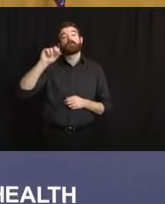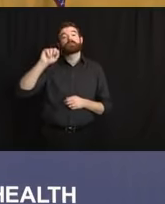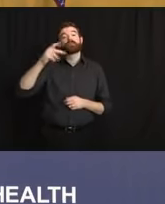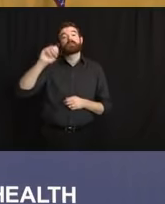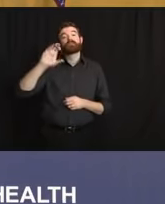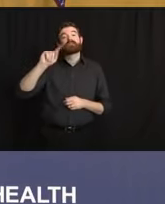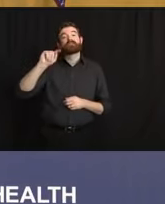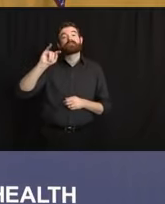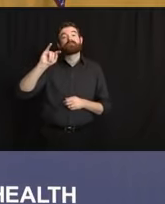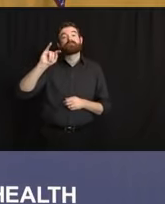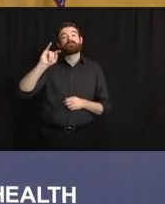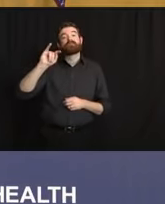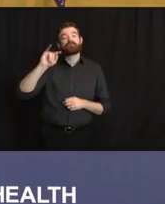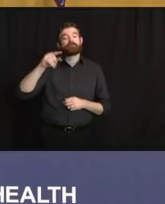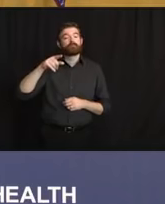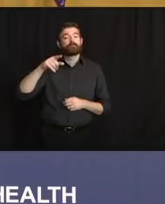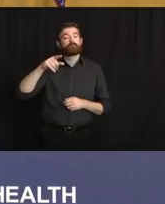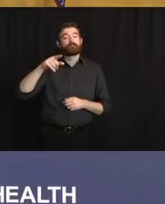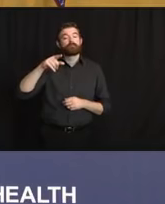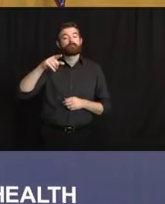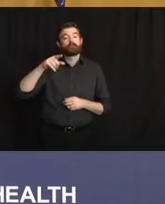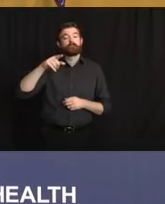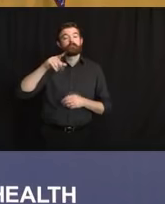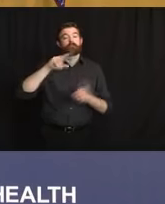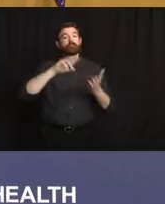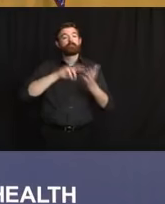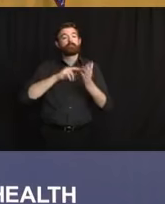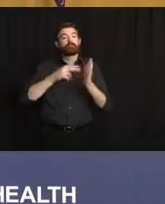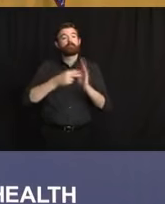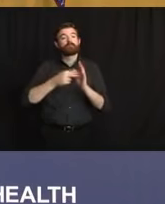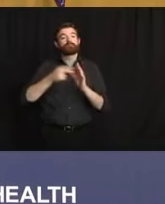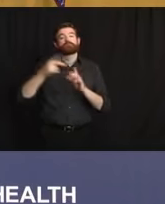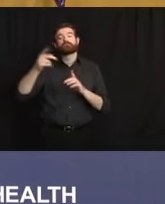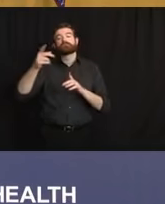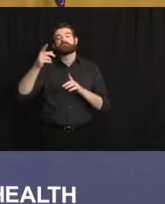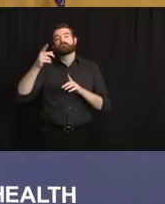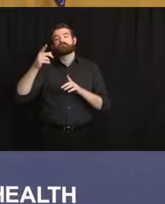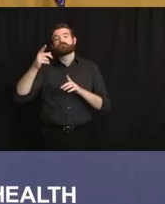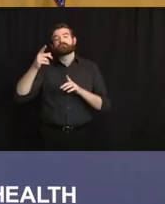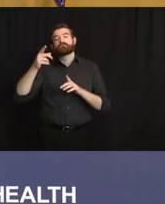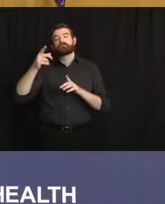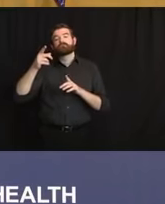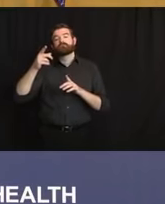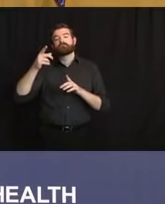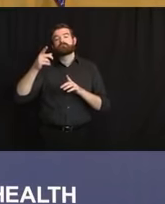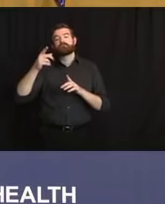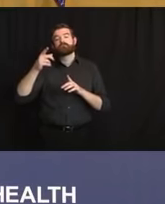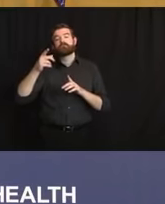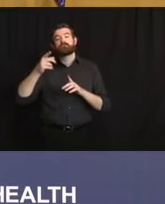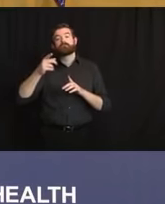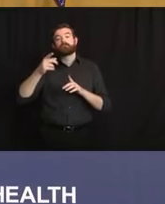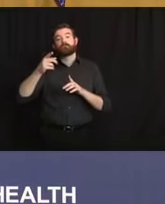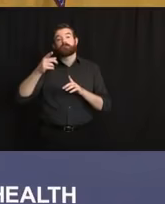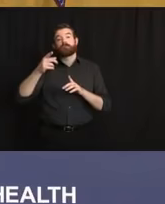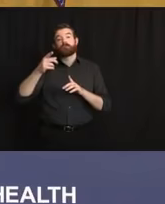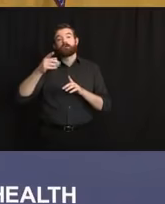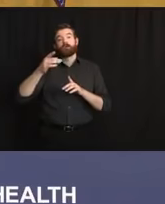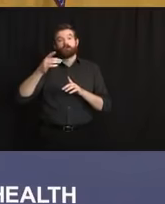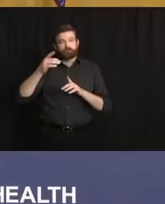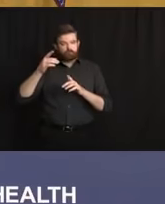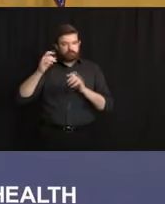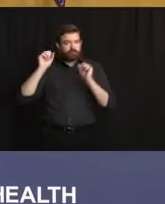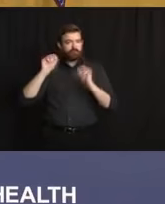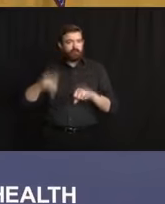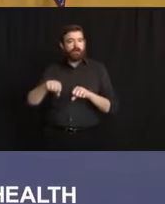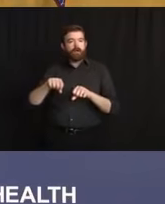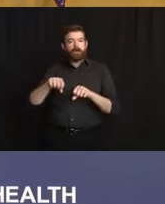enforcement entity to consider, as Pat has done, as to whether or not you want to go back in time and do a retrospective. Is that